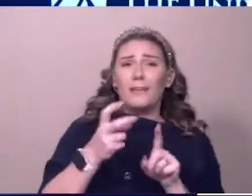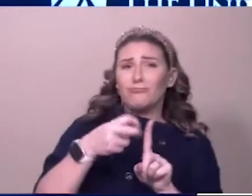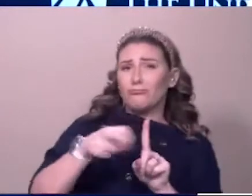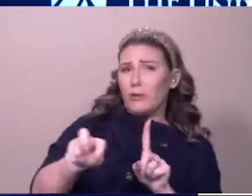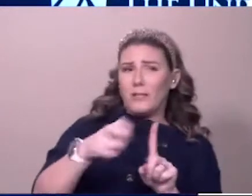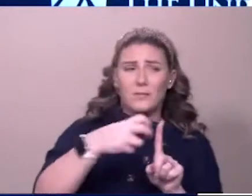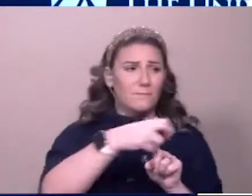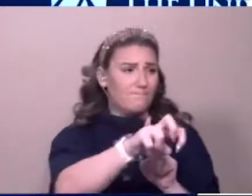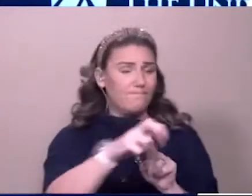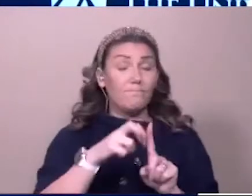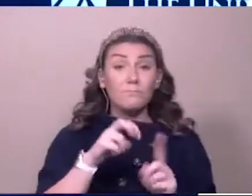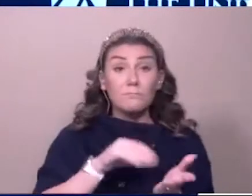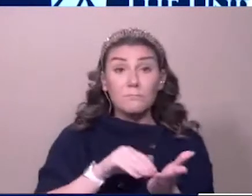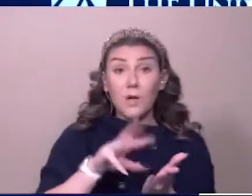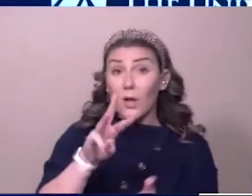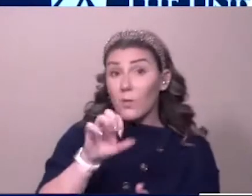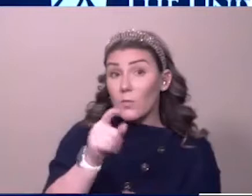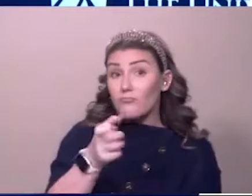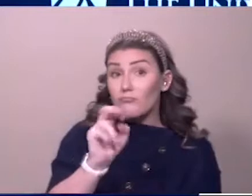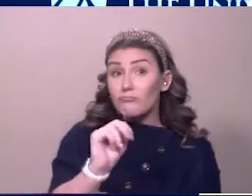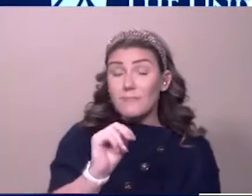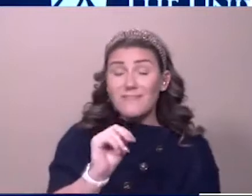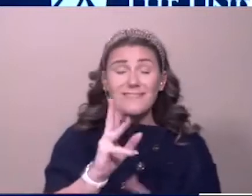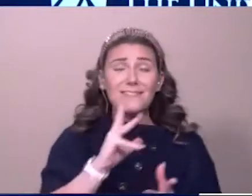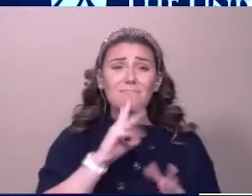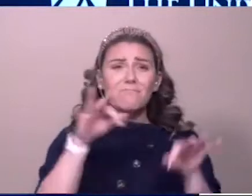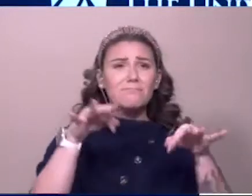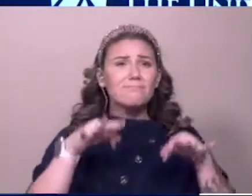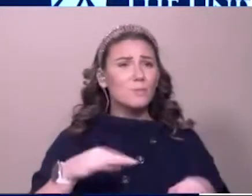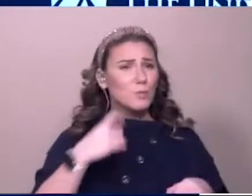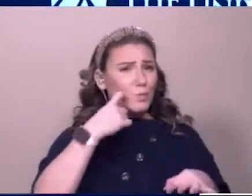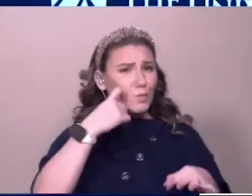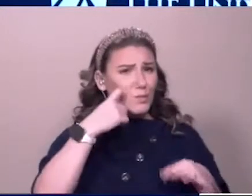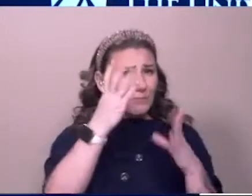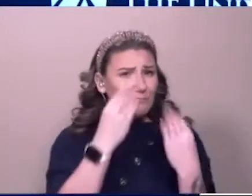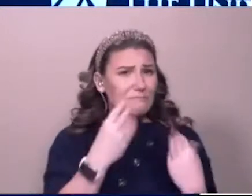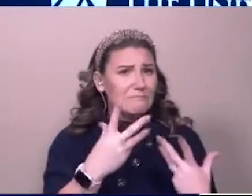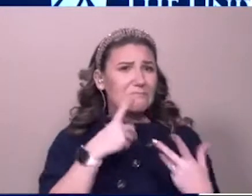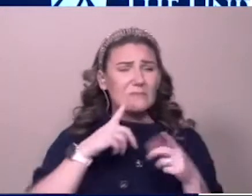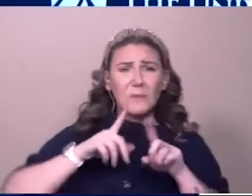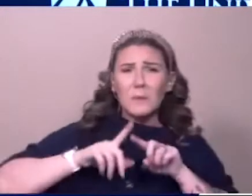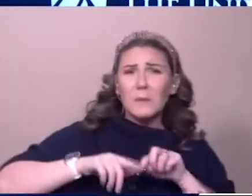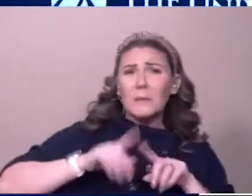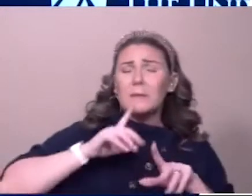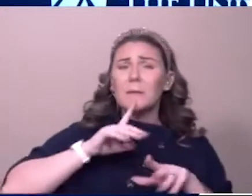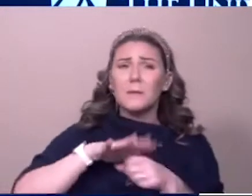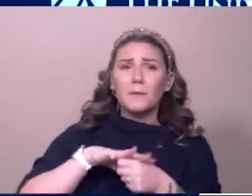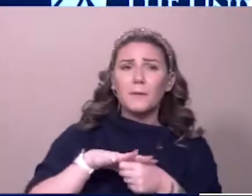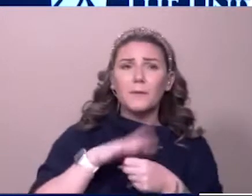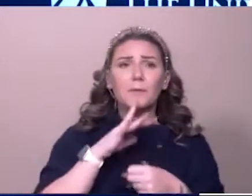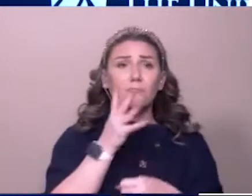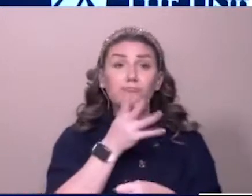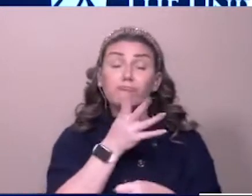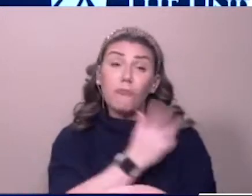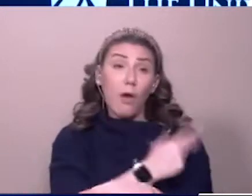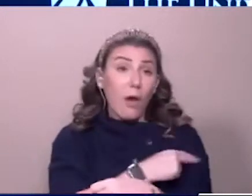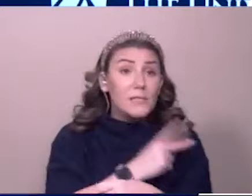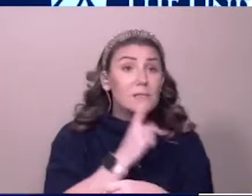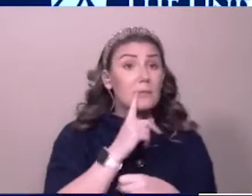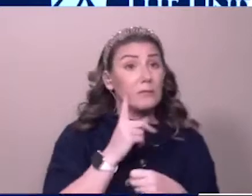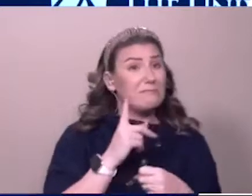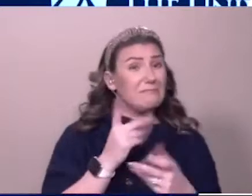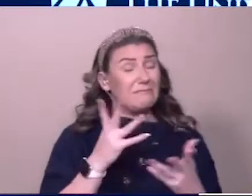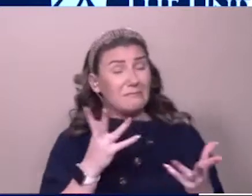to us. Show us the latest information you have depicting the pressure on rural hospitals to transfer. Does it appear to be easing? What's the news out